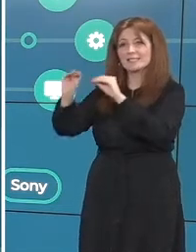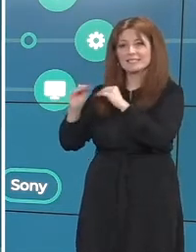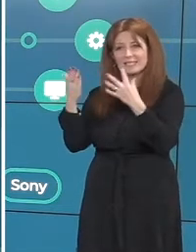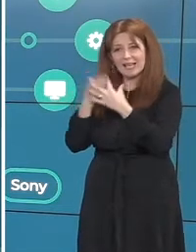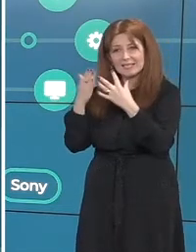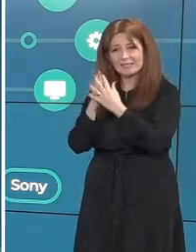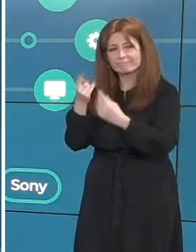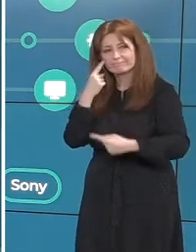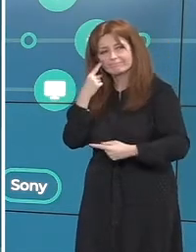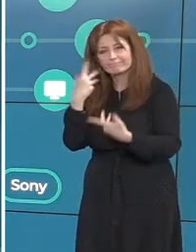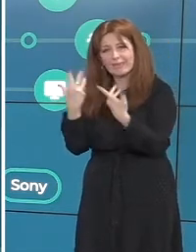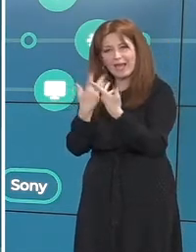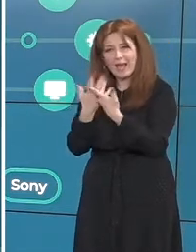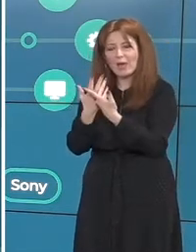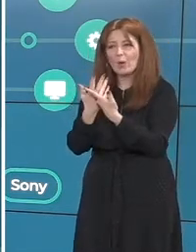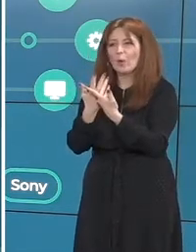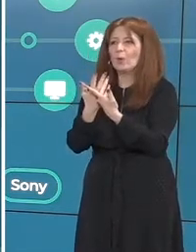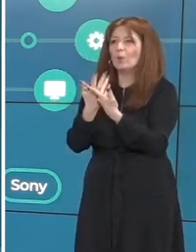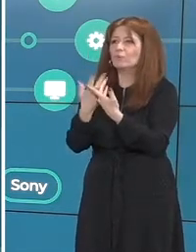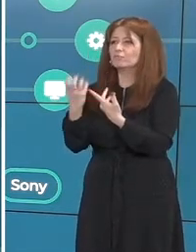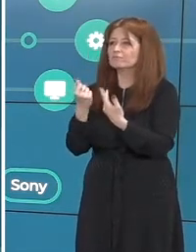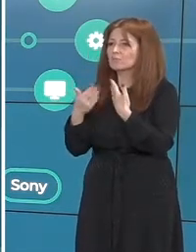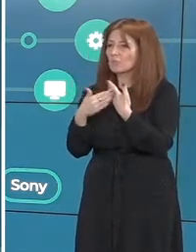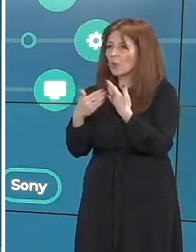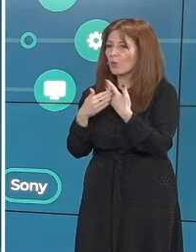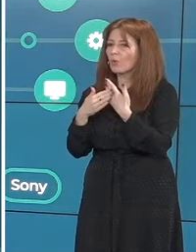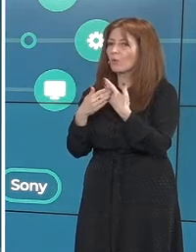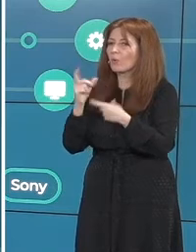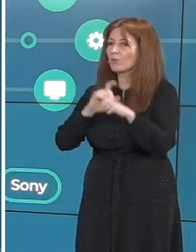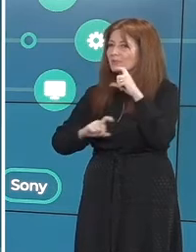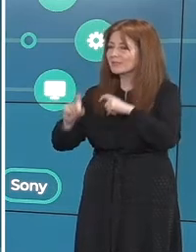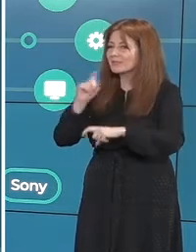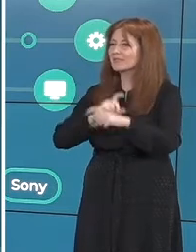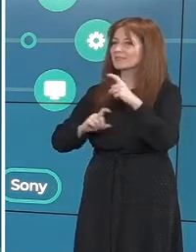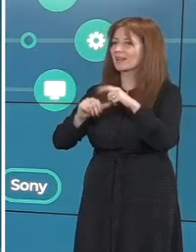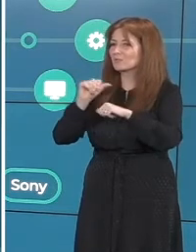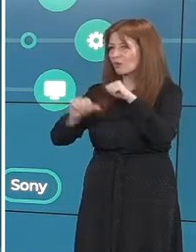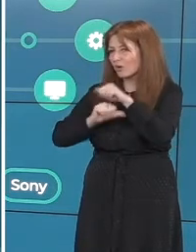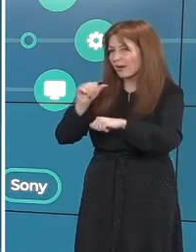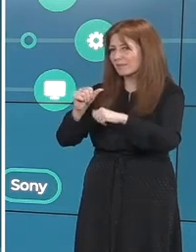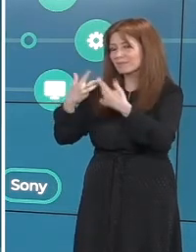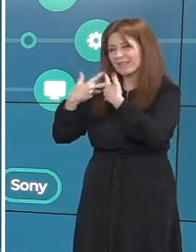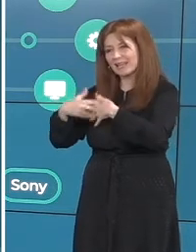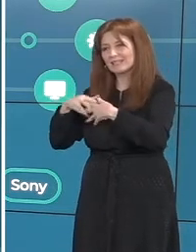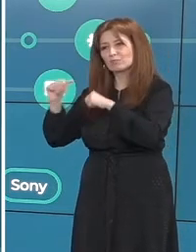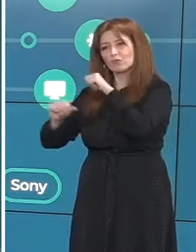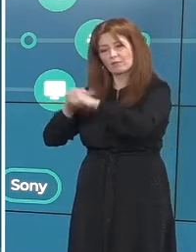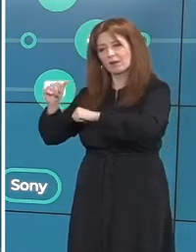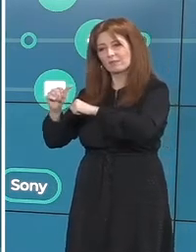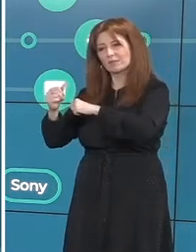how do we get more computer science programs and engineering programs